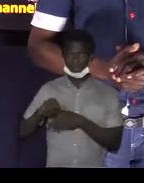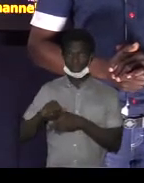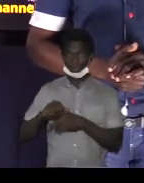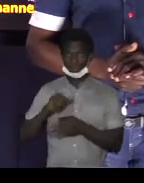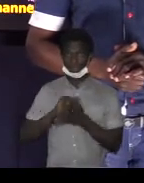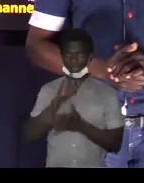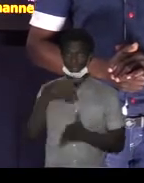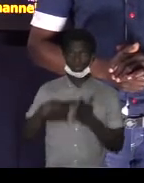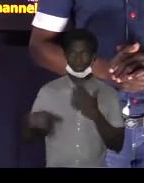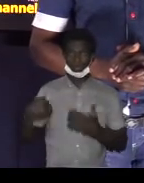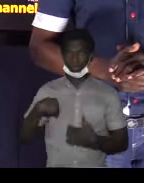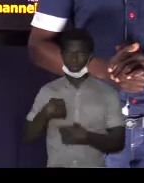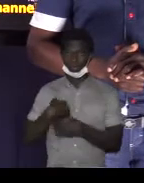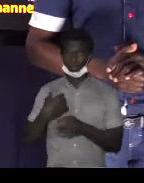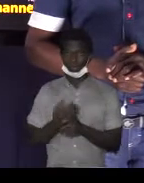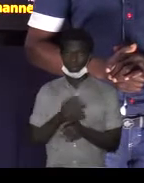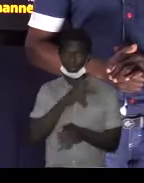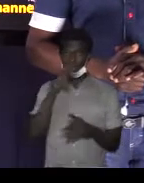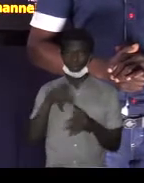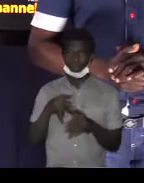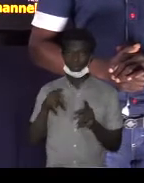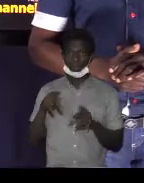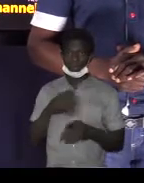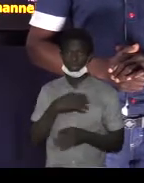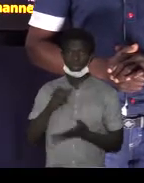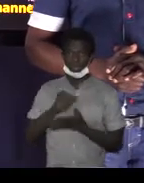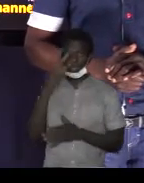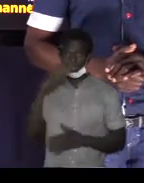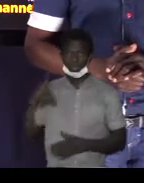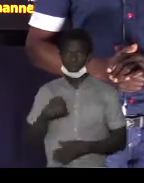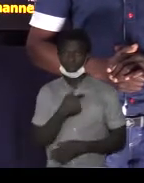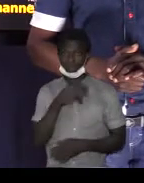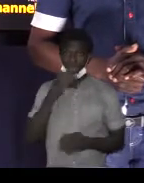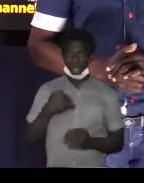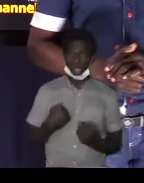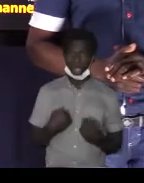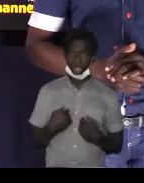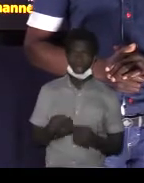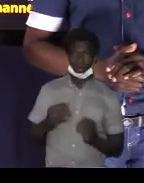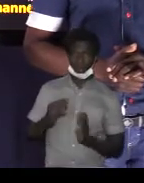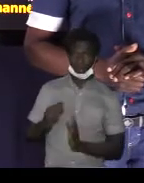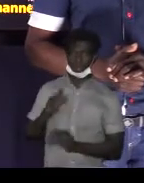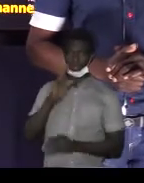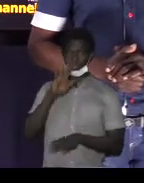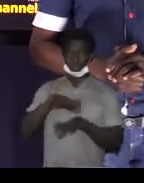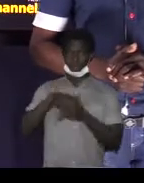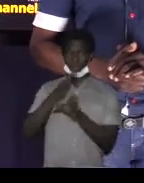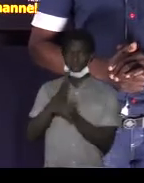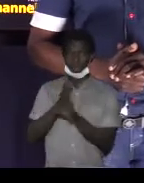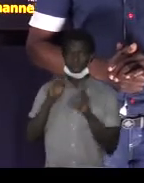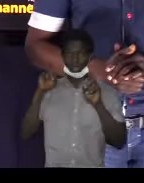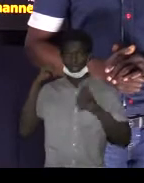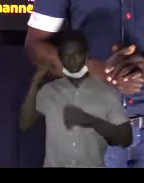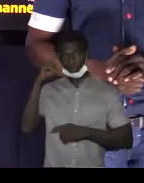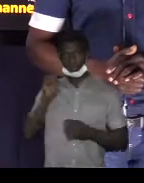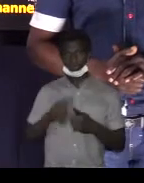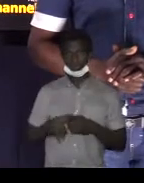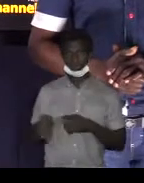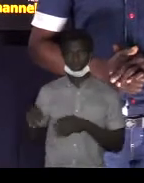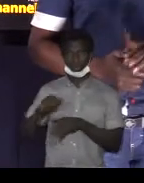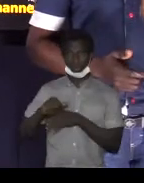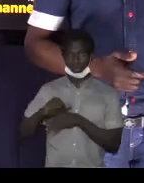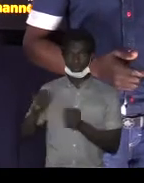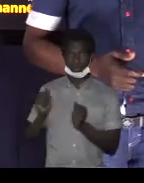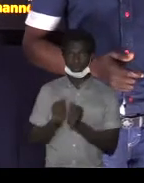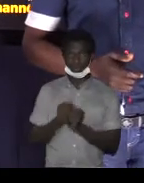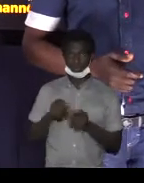practice, that is what makes a perfect person. And that is why we have structured online assessments for you to practice with during